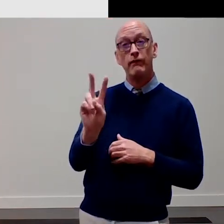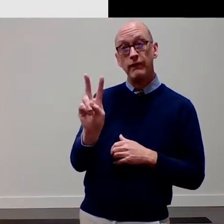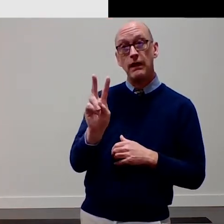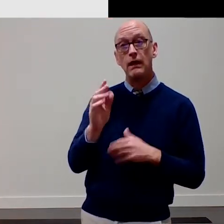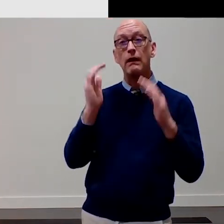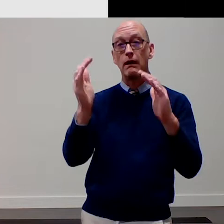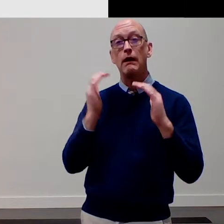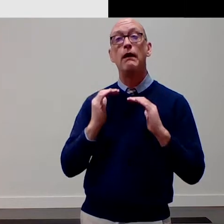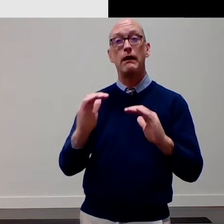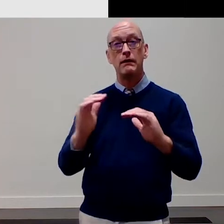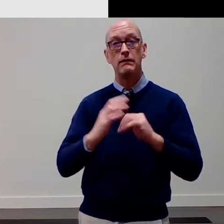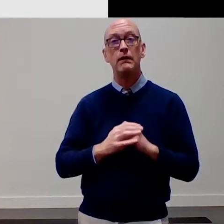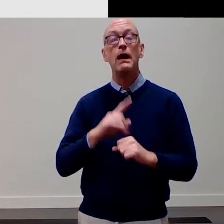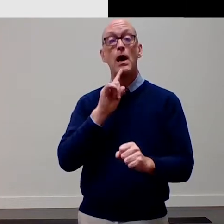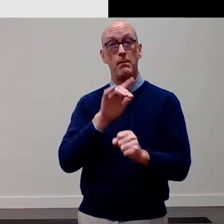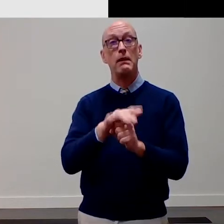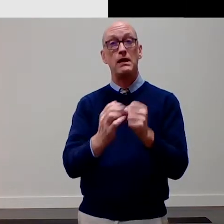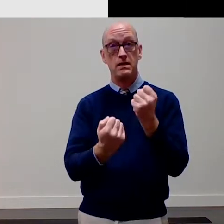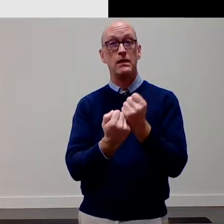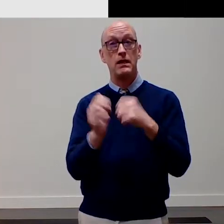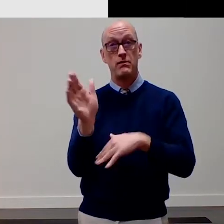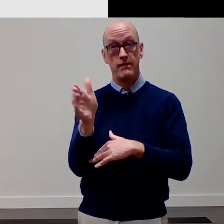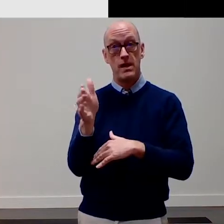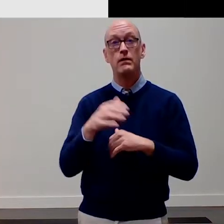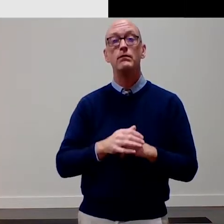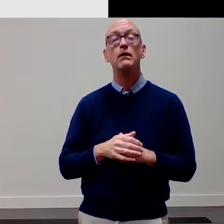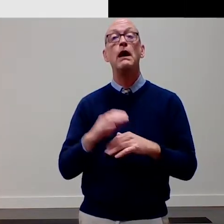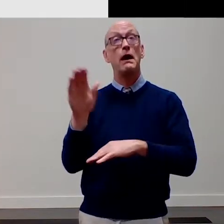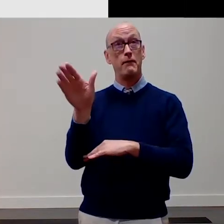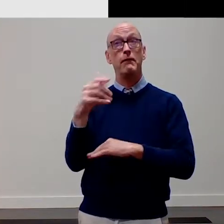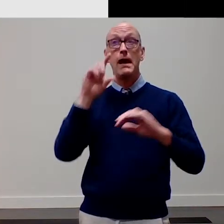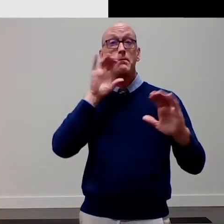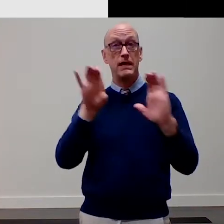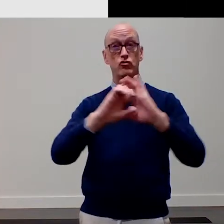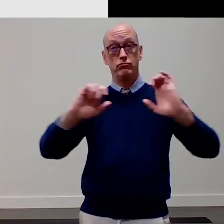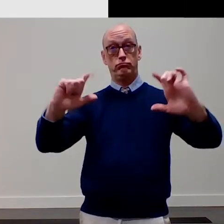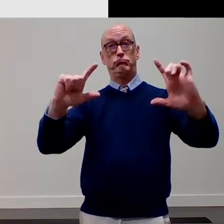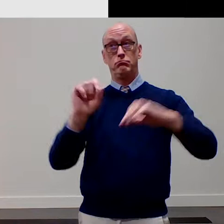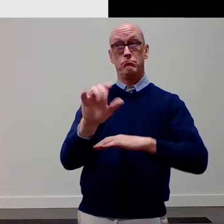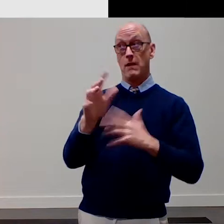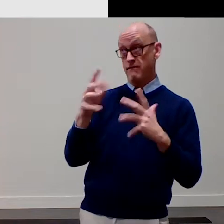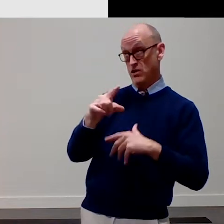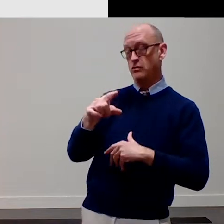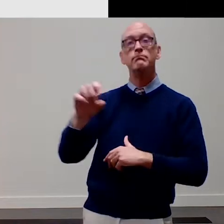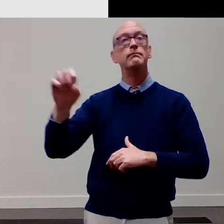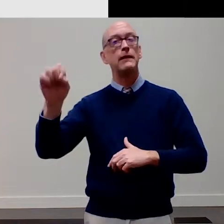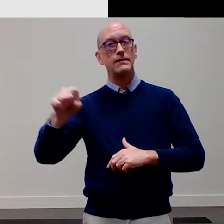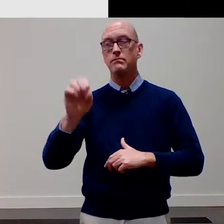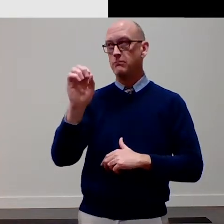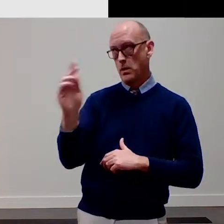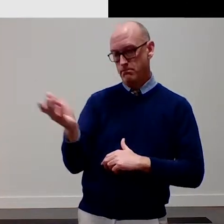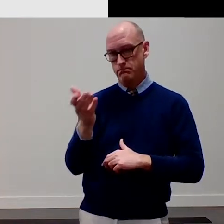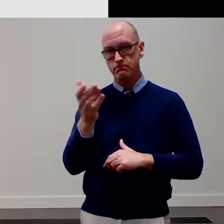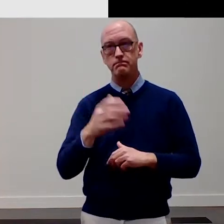All right, next is the pledge. The flag is the flag projecting? Yes, it is.